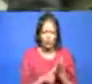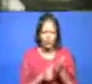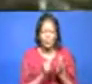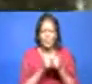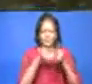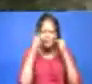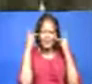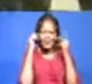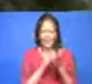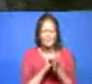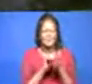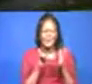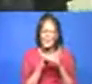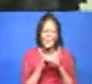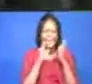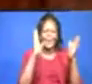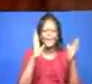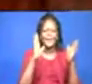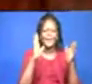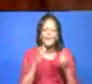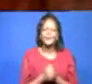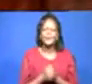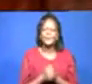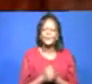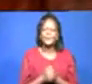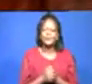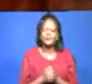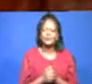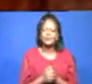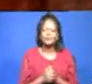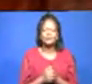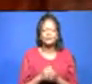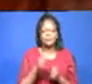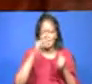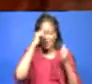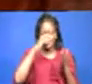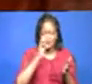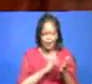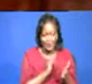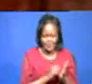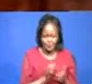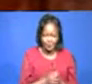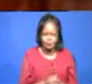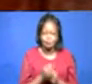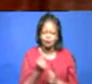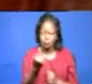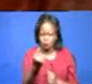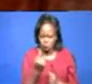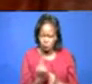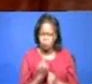ambalo limekuwa dunda sugu katika eneo la kaskazini. Aliyekuwa gavana wa Machakos Alfred Mutua pia alifika mbele ya kamati